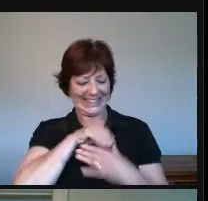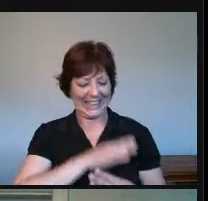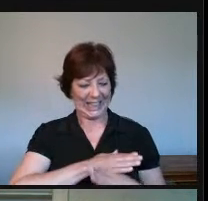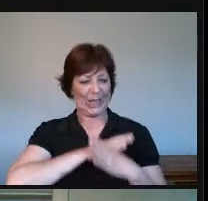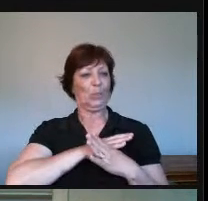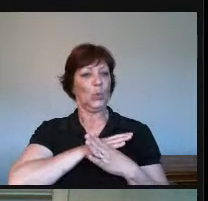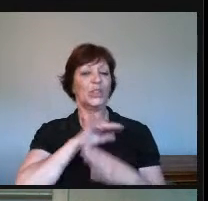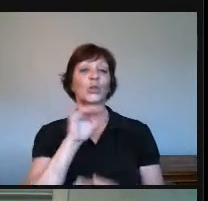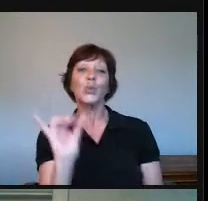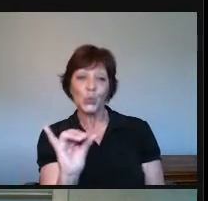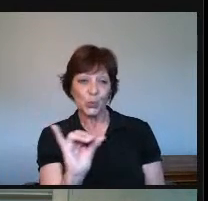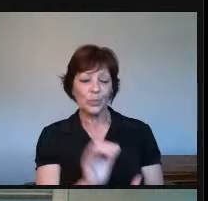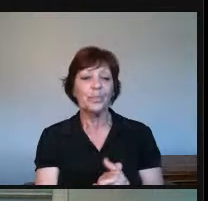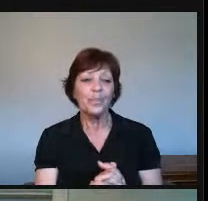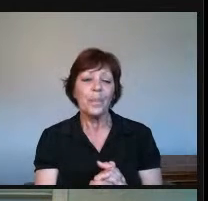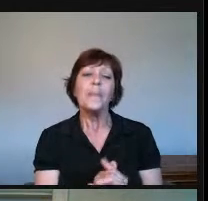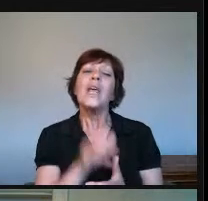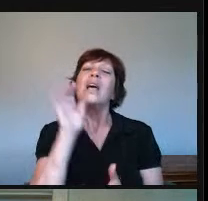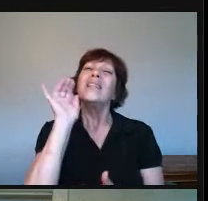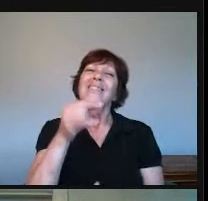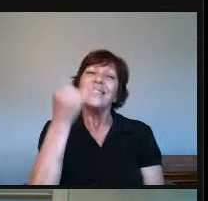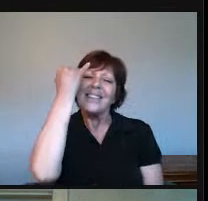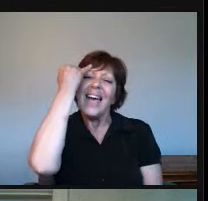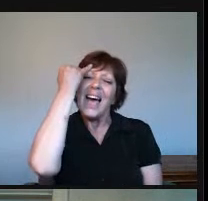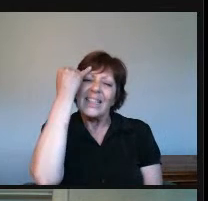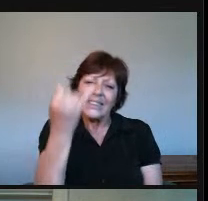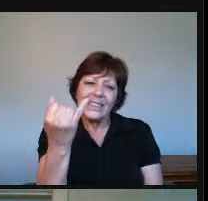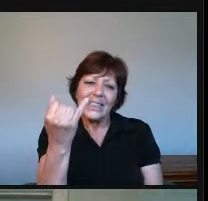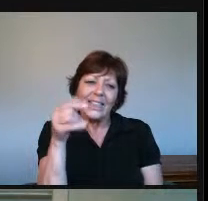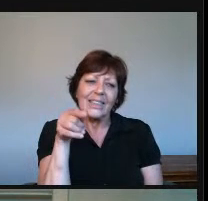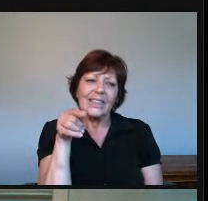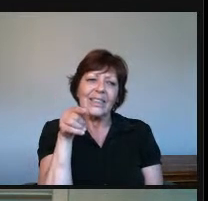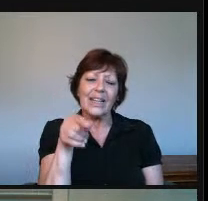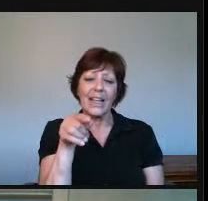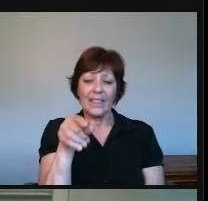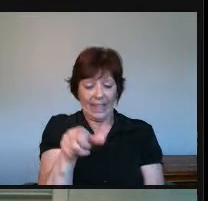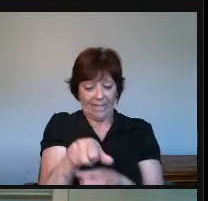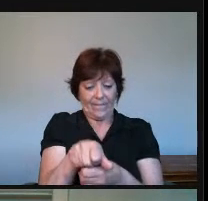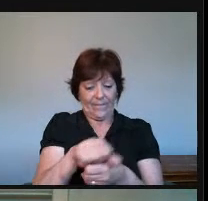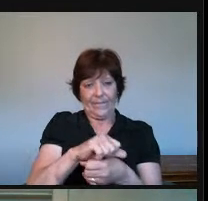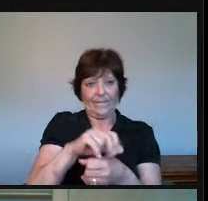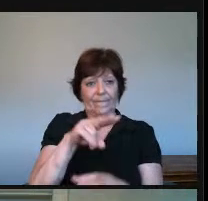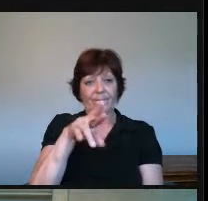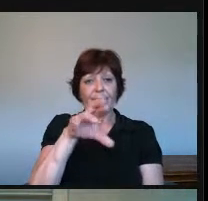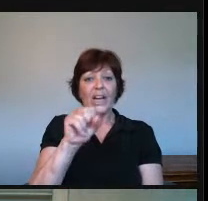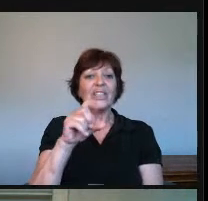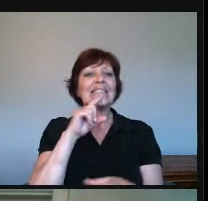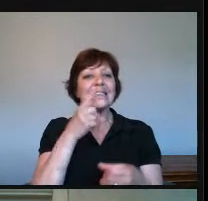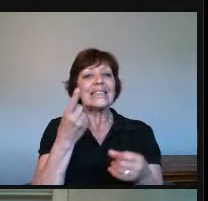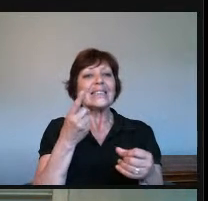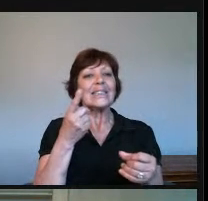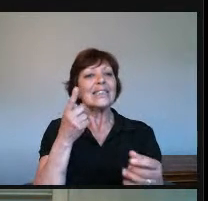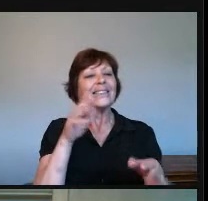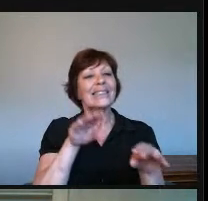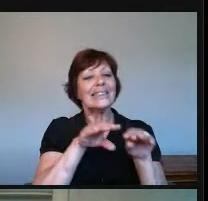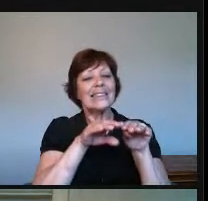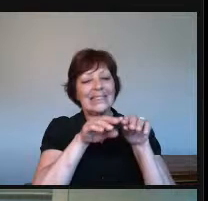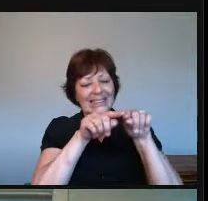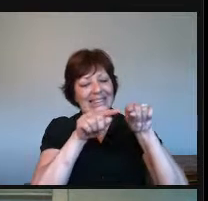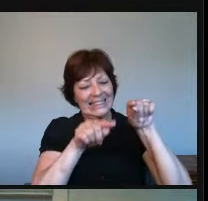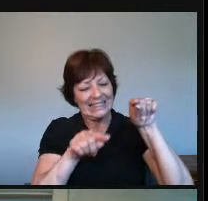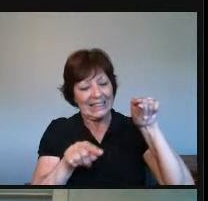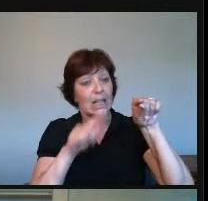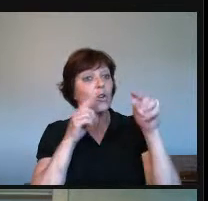vaccinated. So the whole idea is that the virus is abating. It has not gone away, but it's